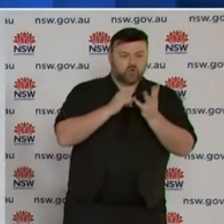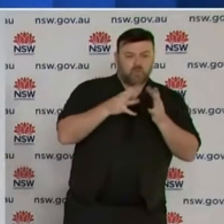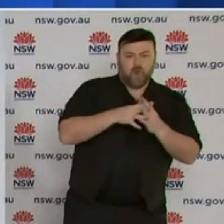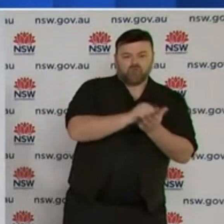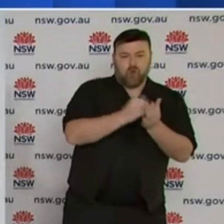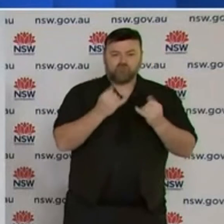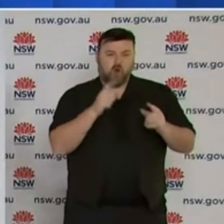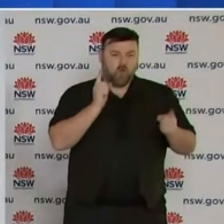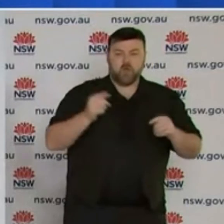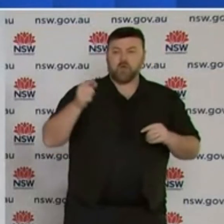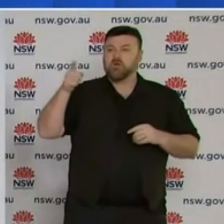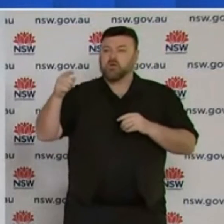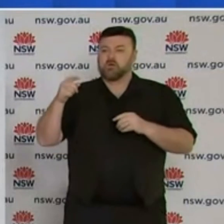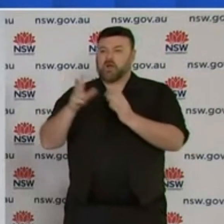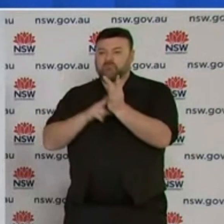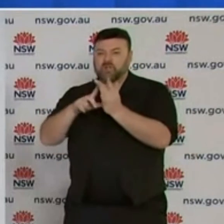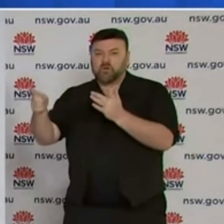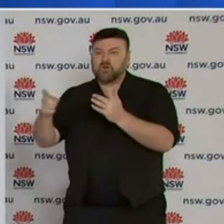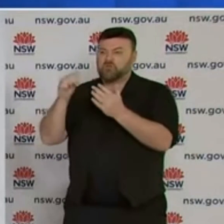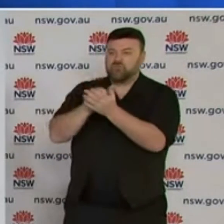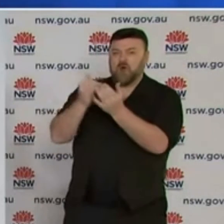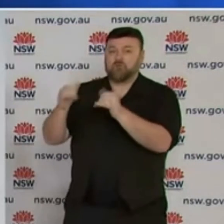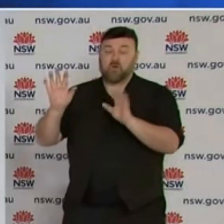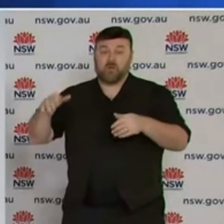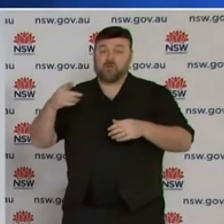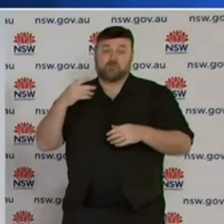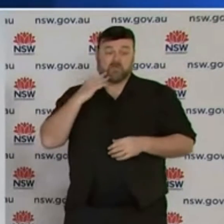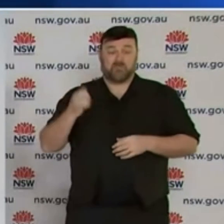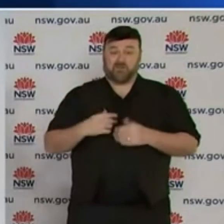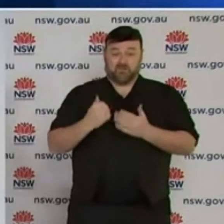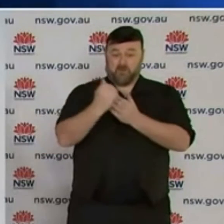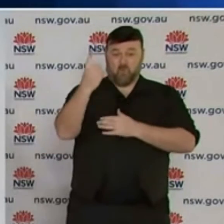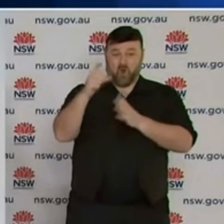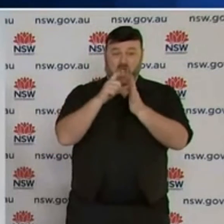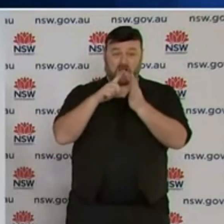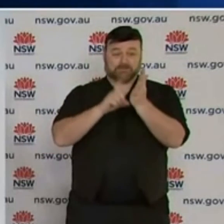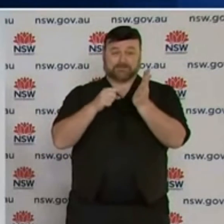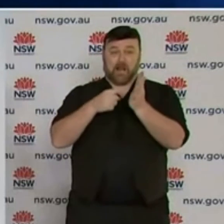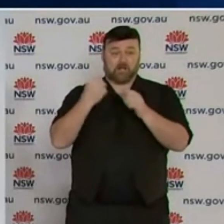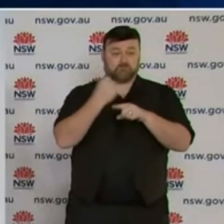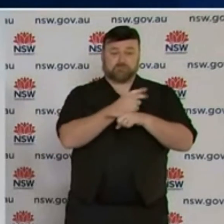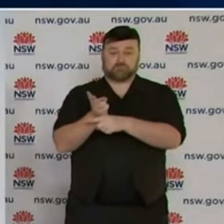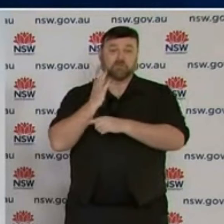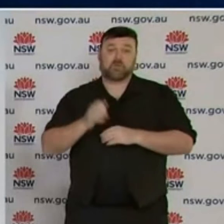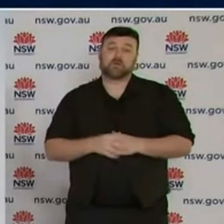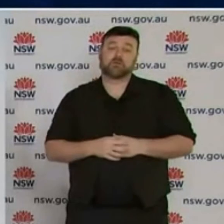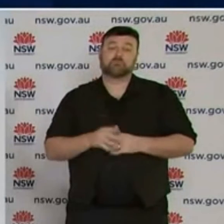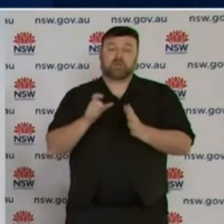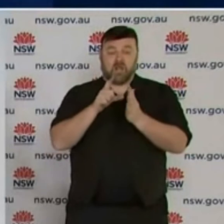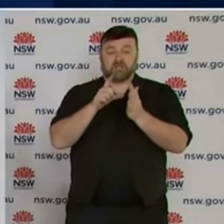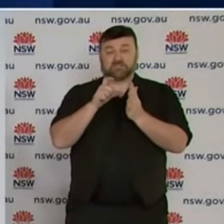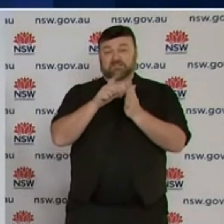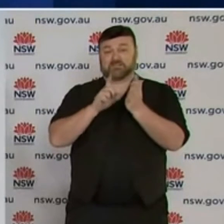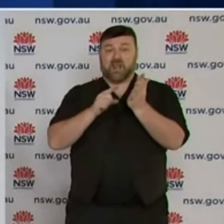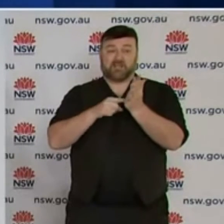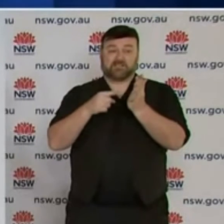But at the end of the day, Delta cuts through anything. Delta doesn't understand borders. Delta doesn't understand